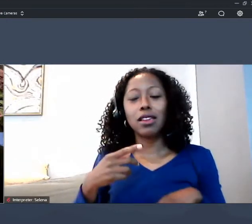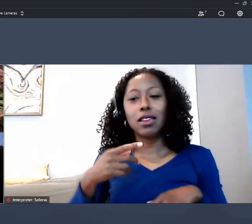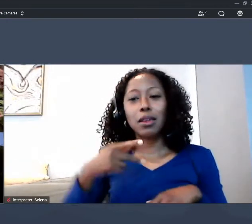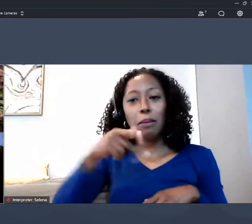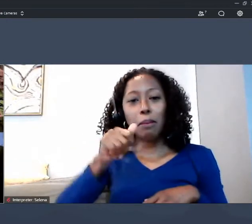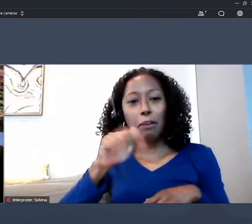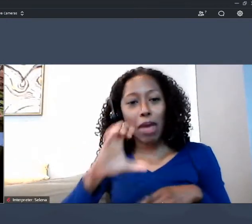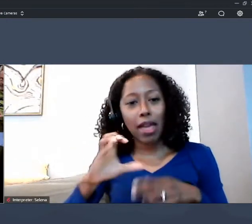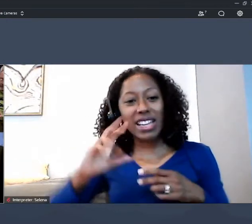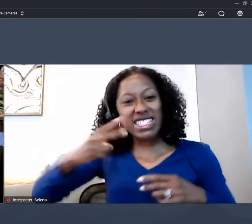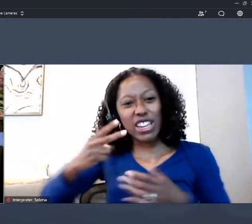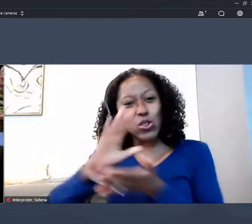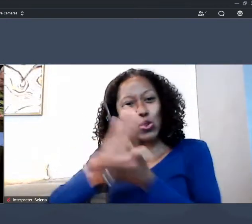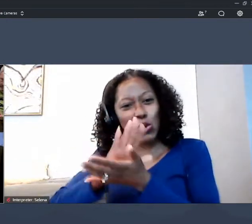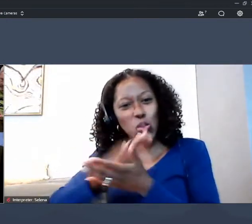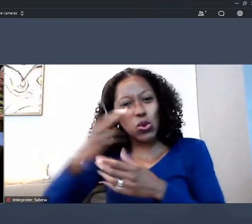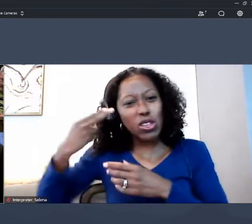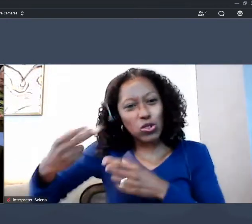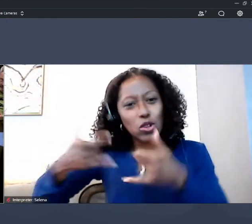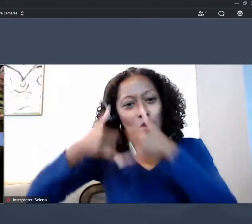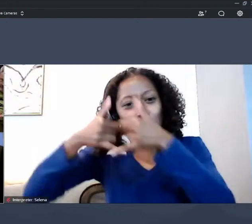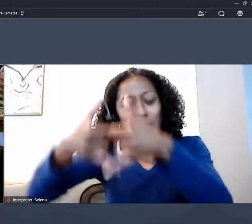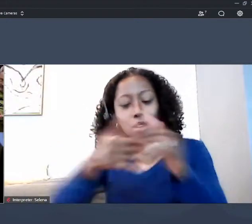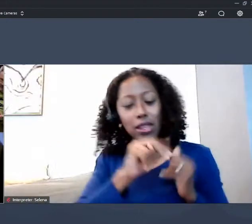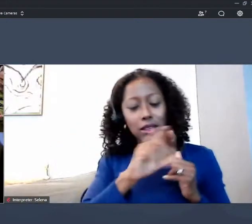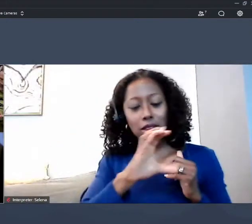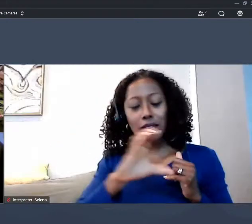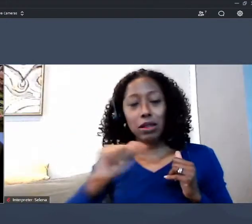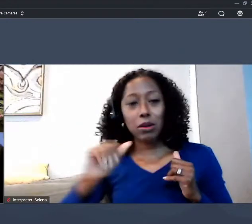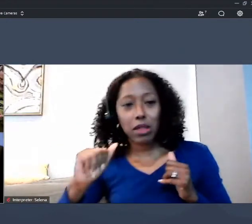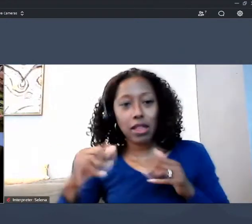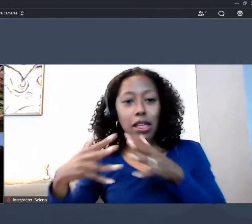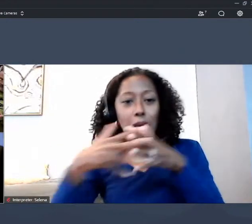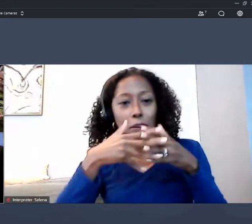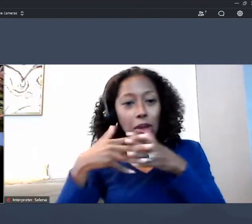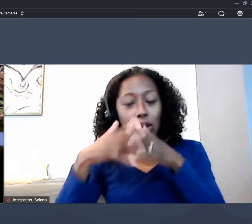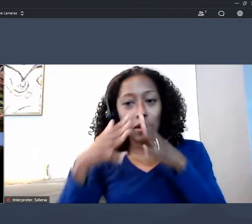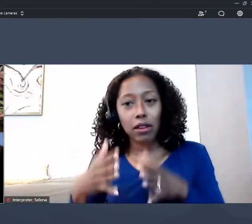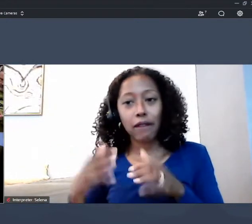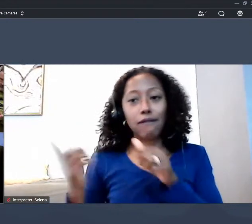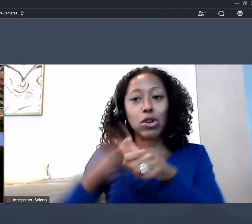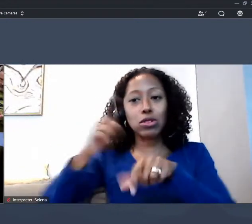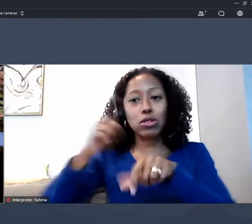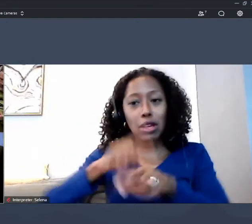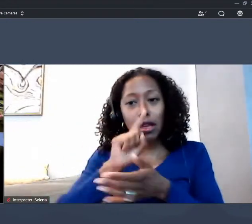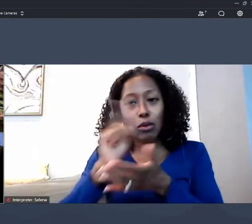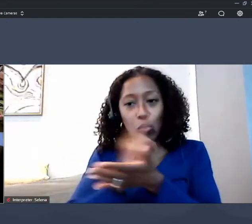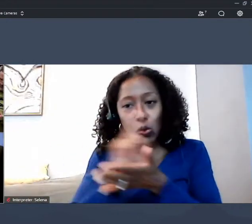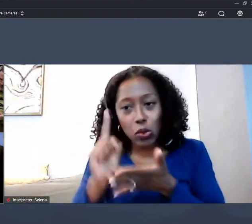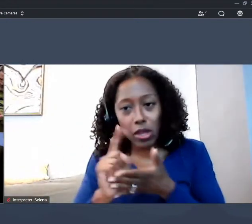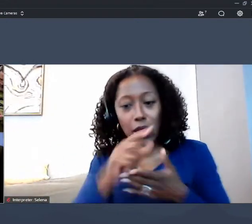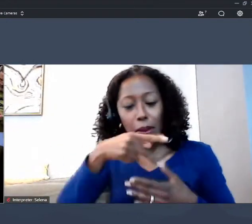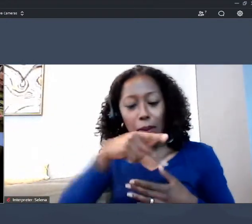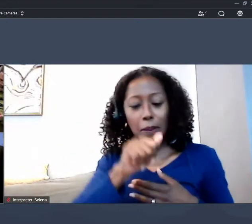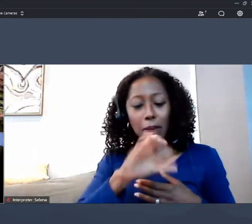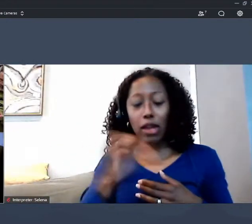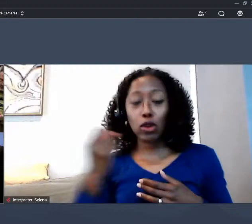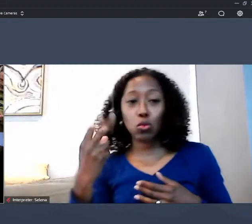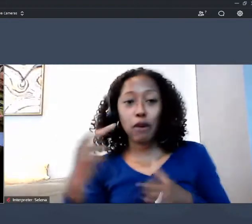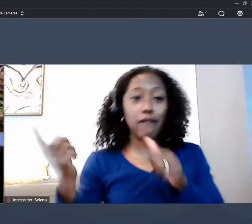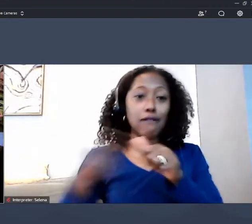history. WGCA First Time All-American. Golf Week First Team All-American. All Pac-12 First